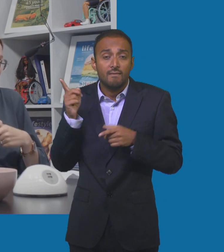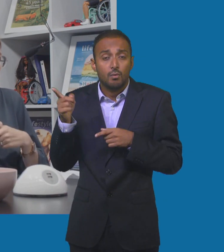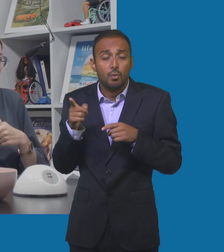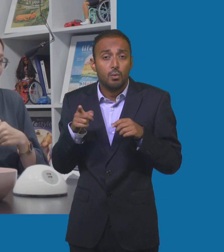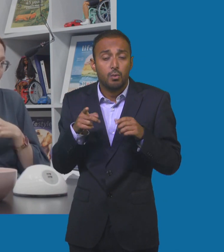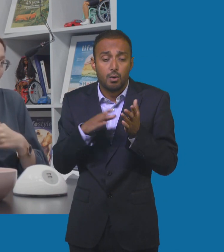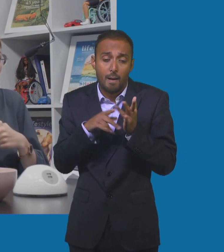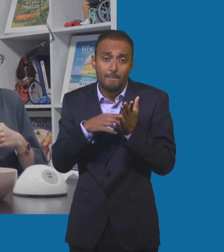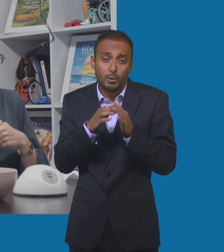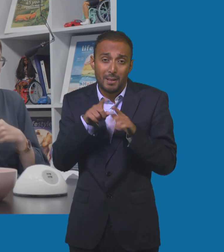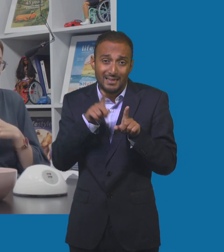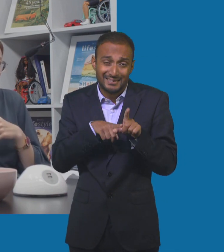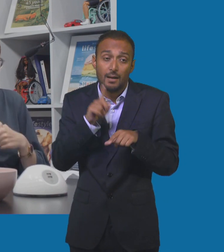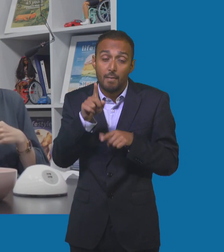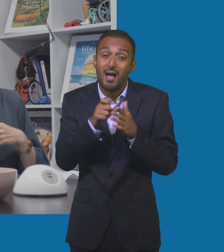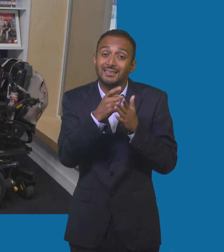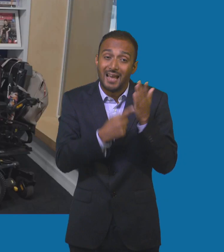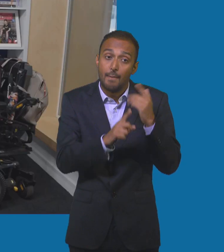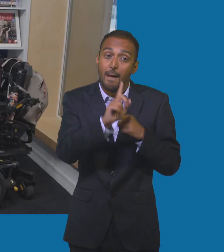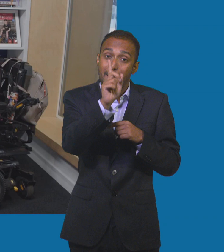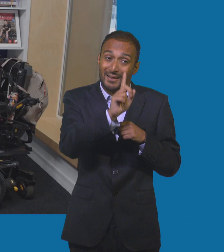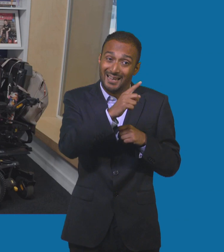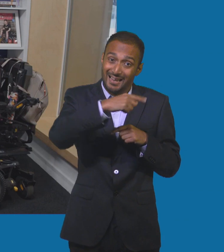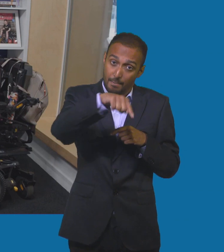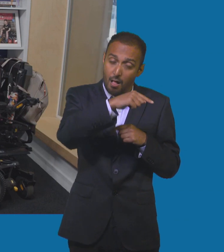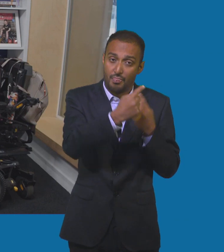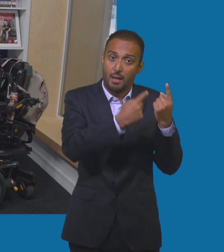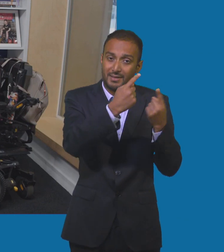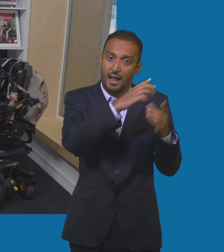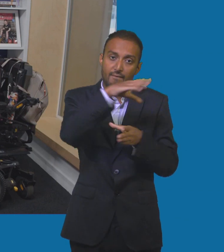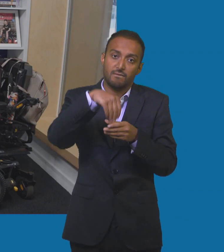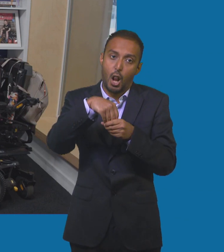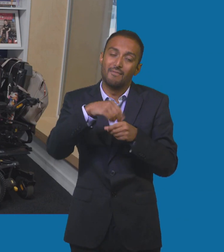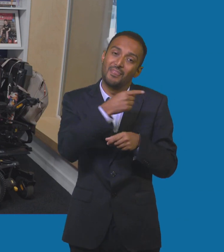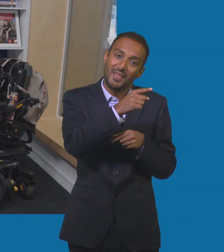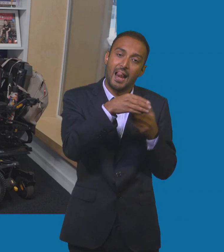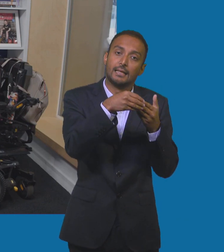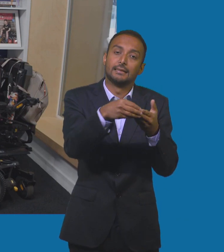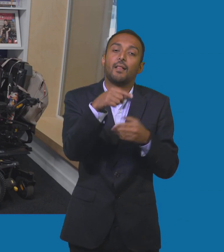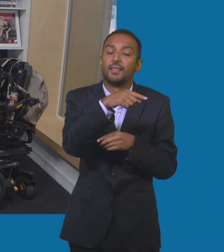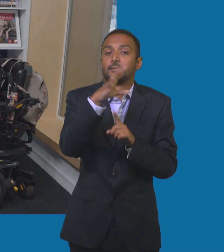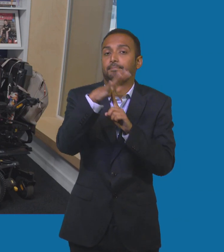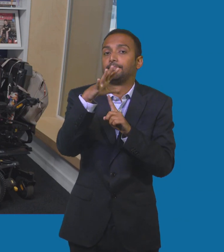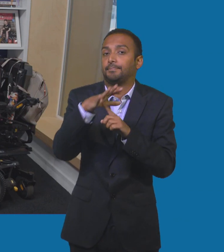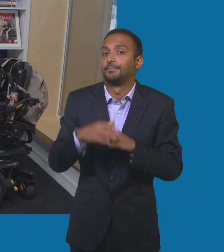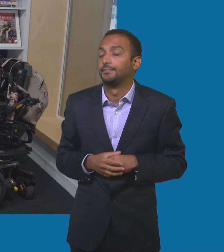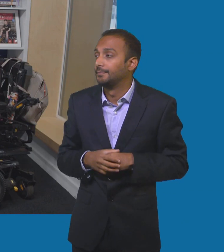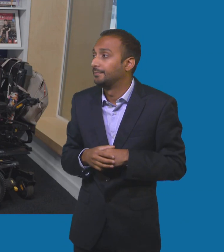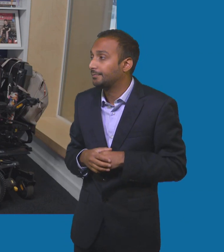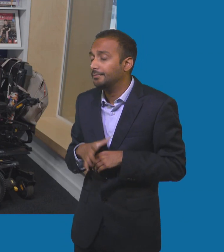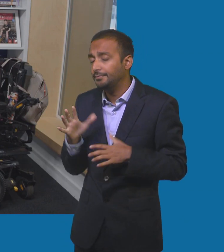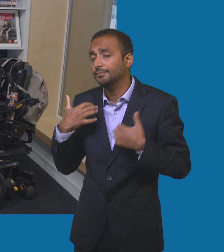produced with disabled people, involved disabled people, led by disabled people, and I think that was crucial. It's really interesting being in some of those steering